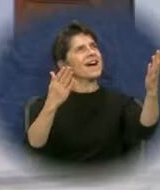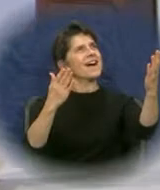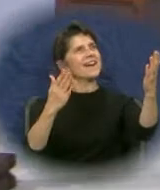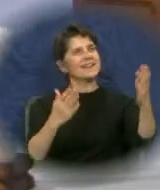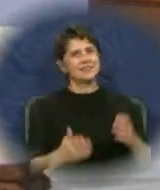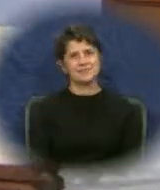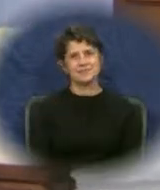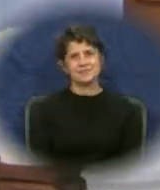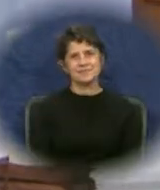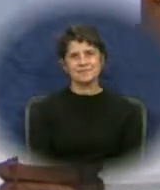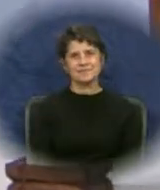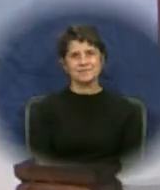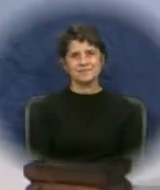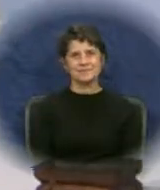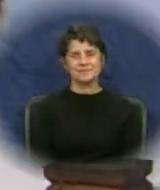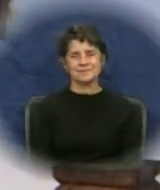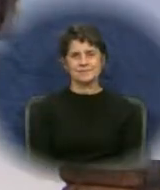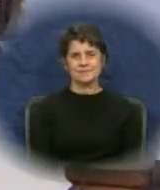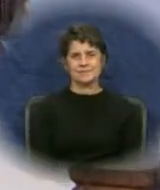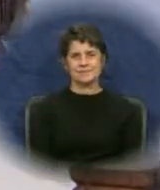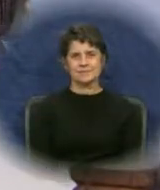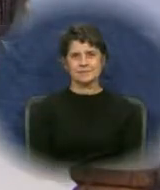hallelujah.